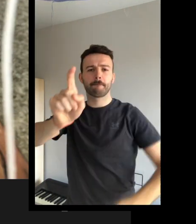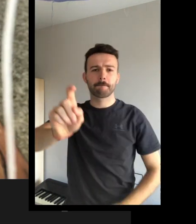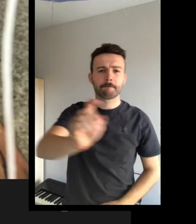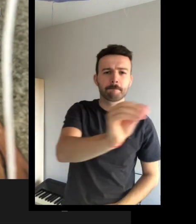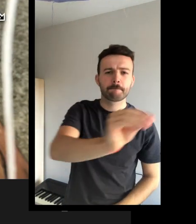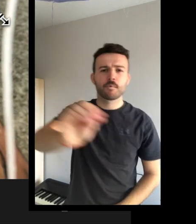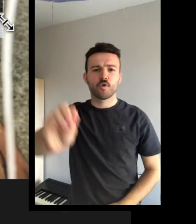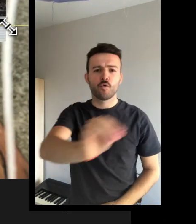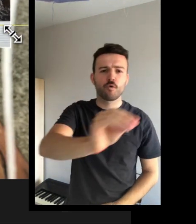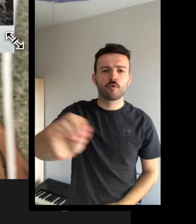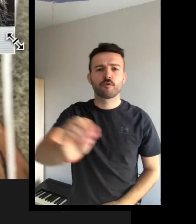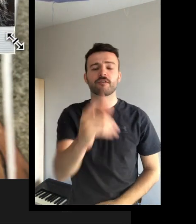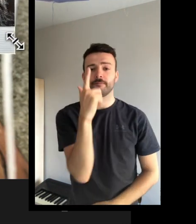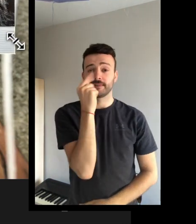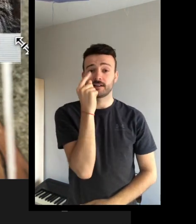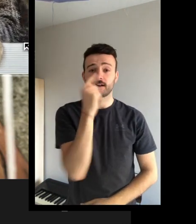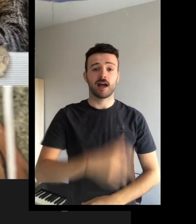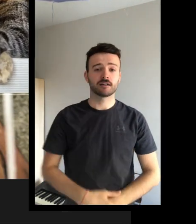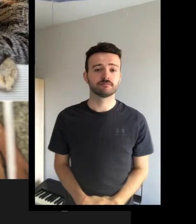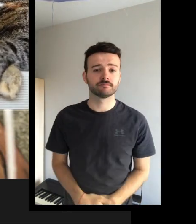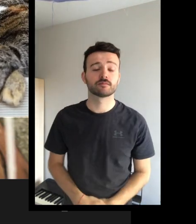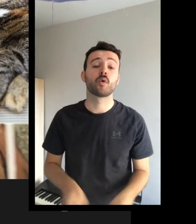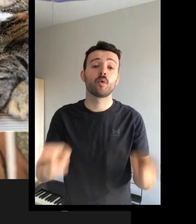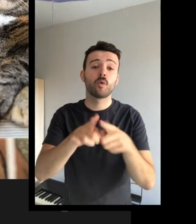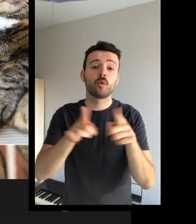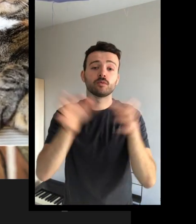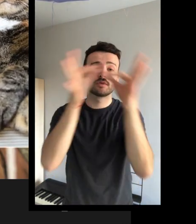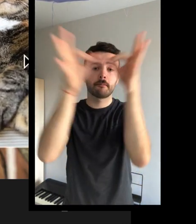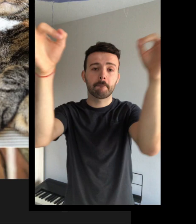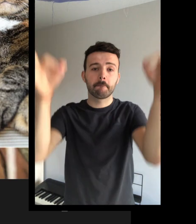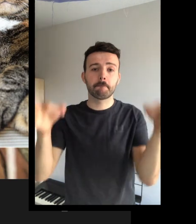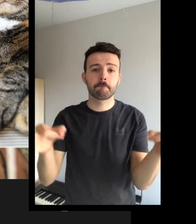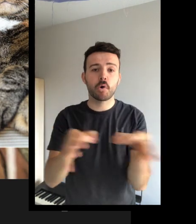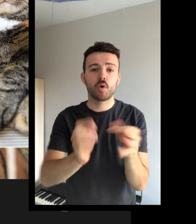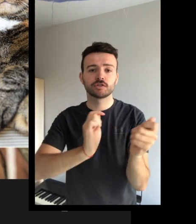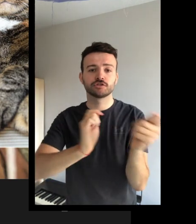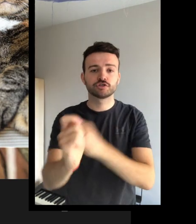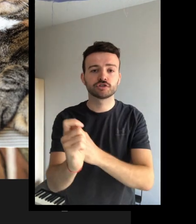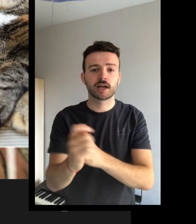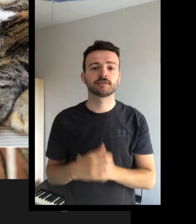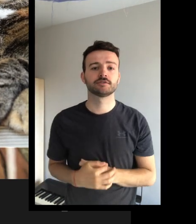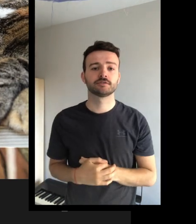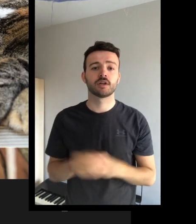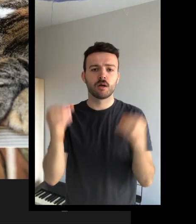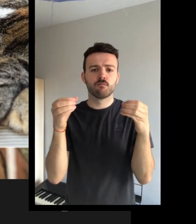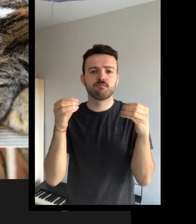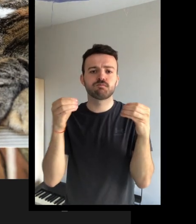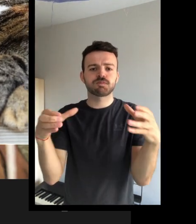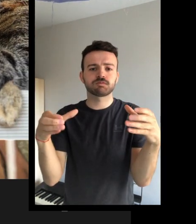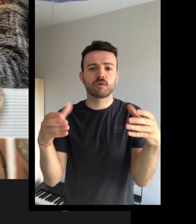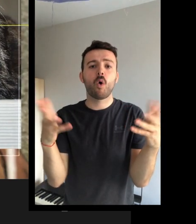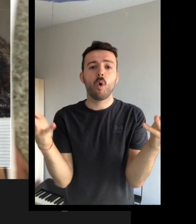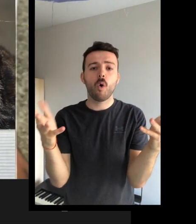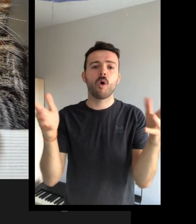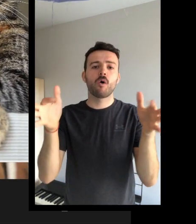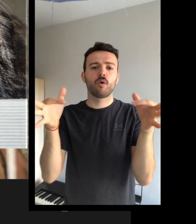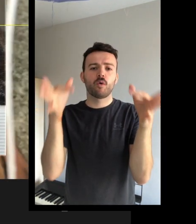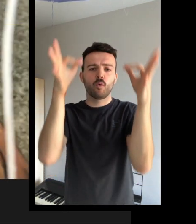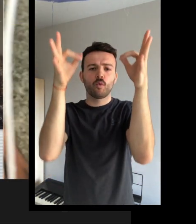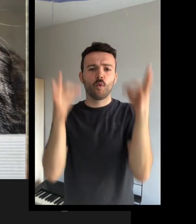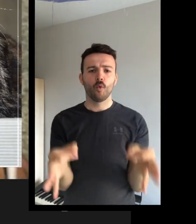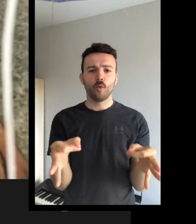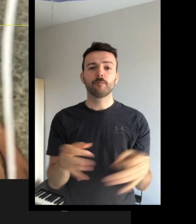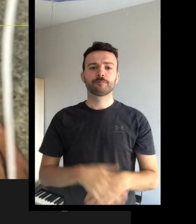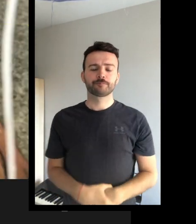So now you can change the size of the overlaid image. You can also move it around, and you can change the border, making